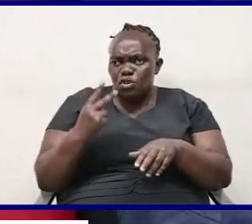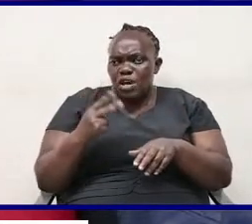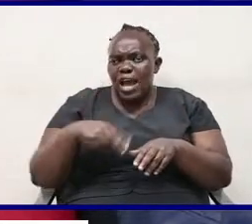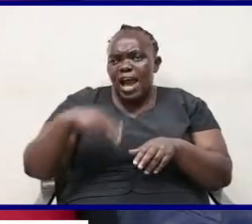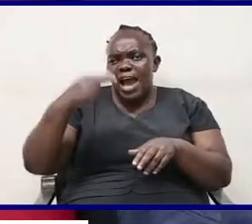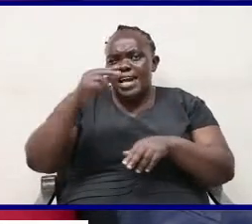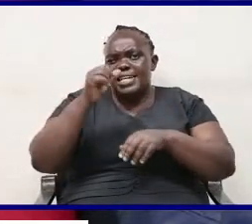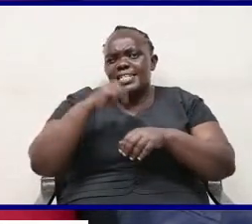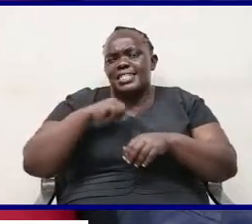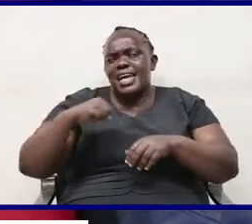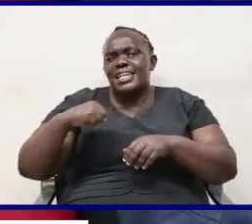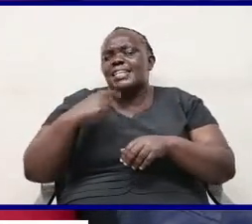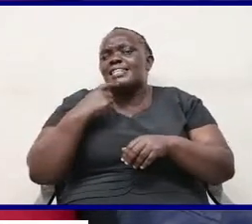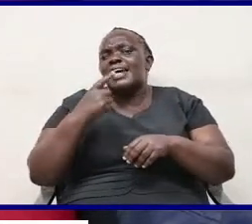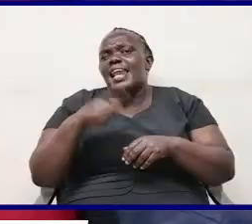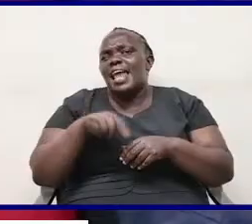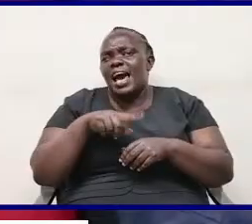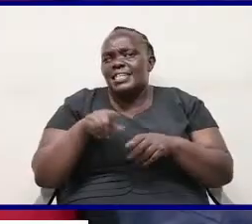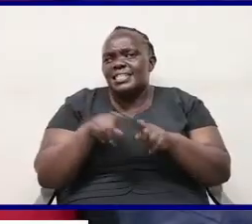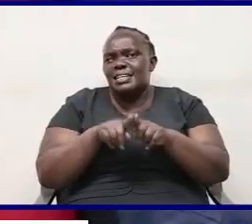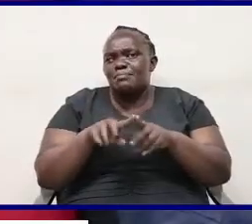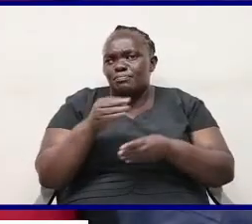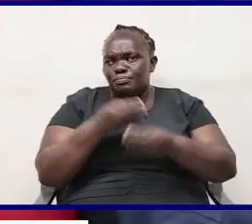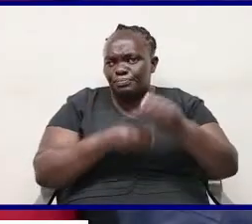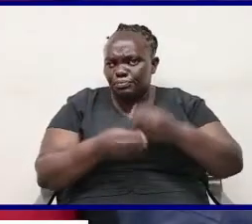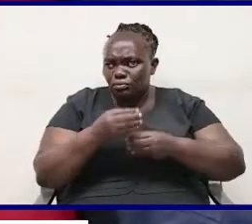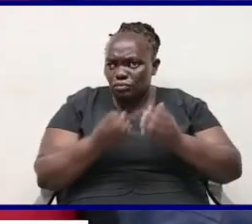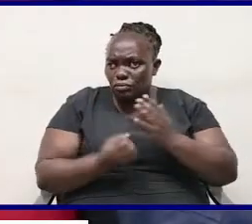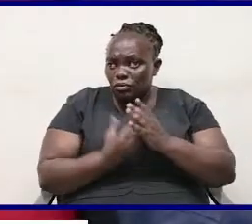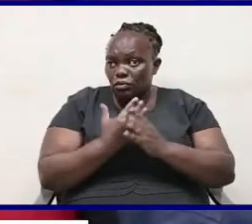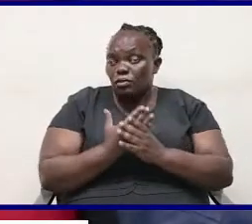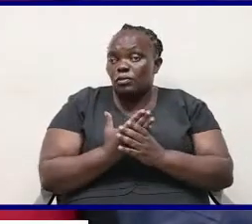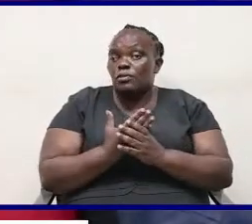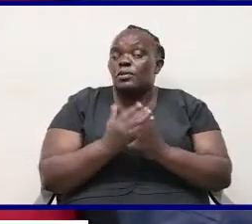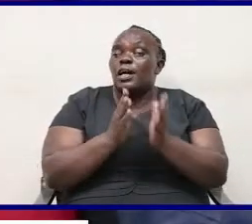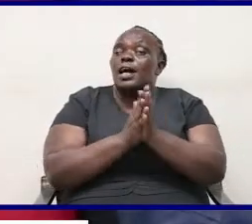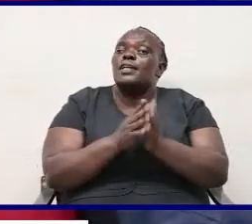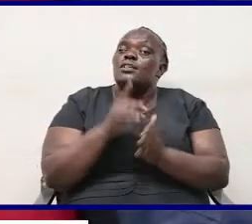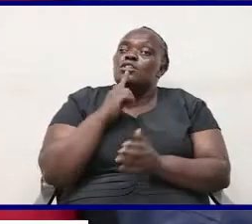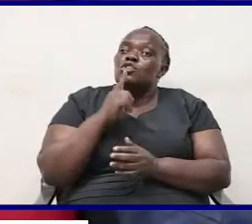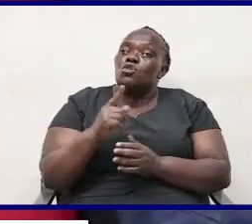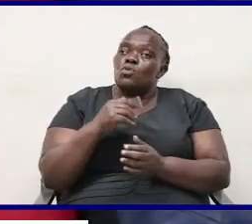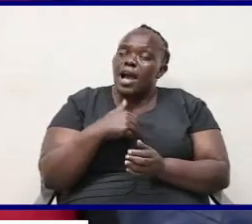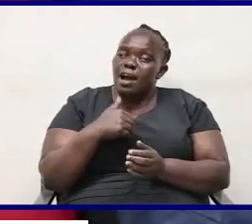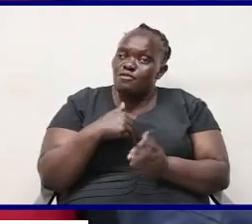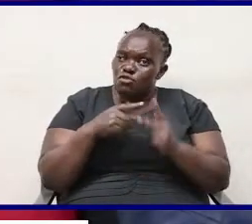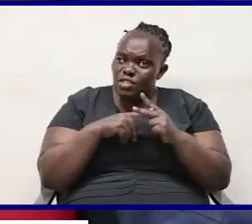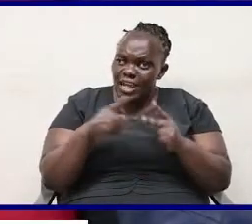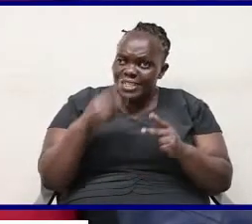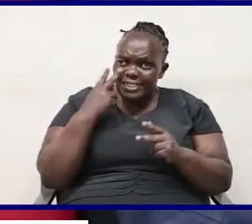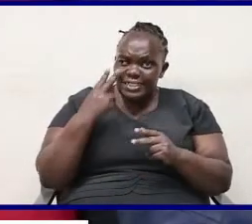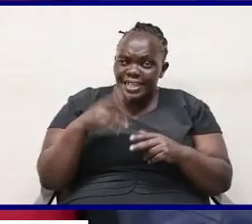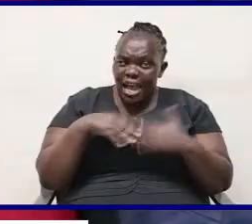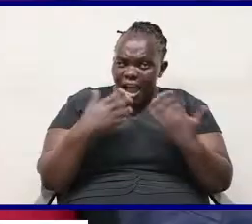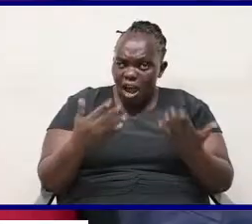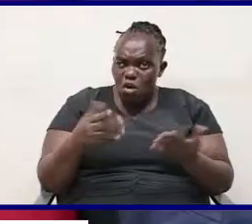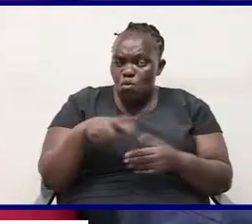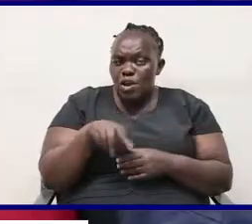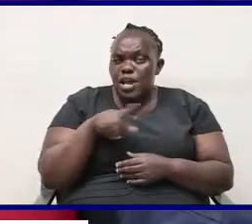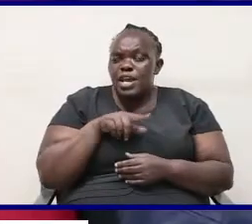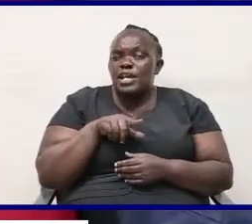on hindsight, it actually tells us how trade is evolving. And so we also have to start seeing how